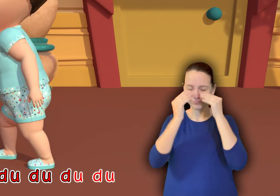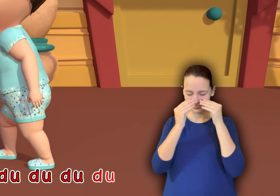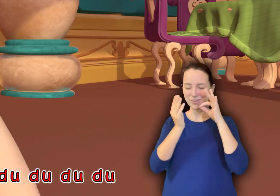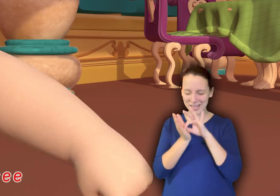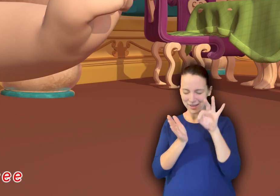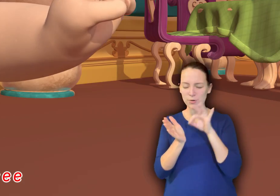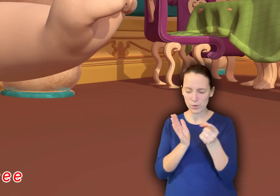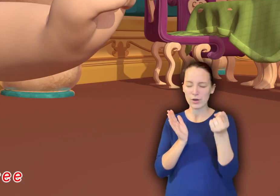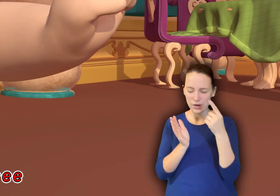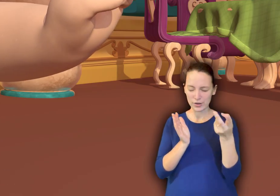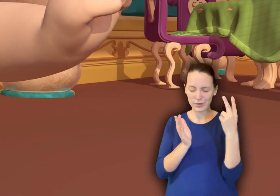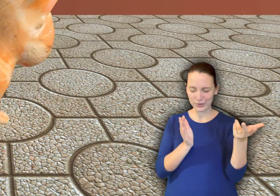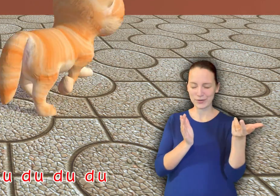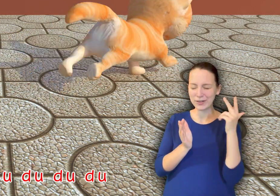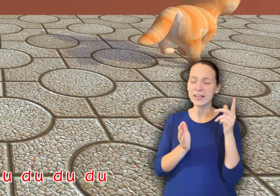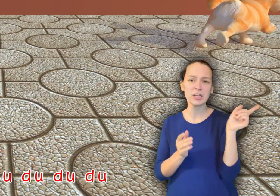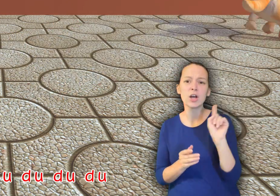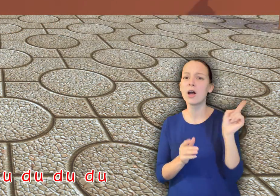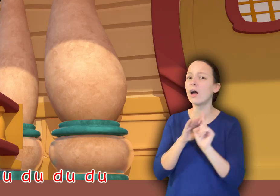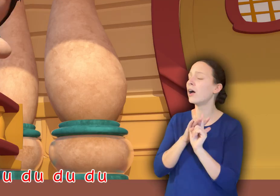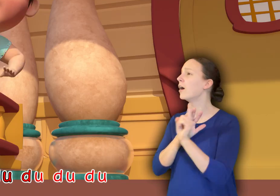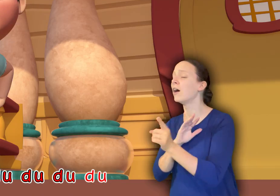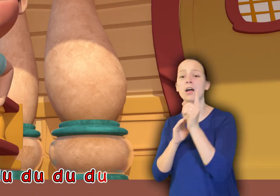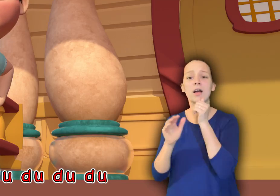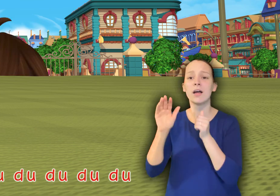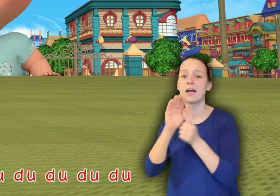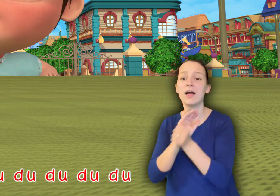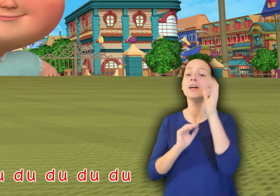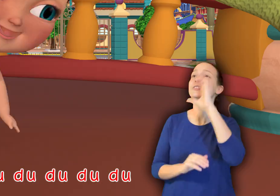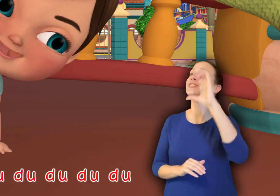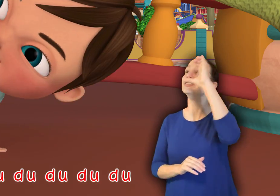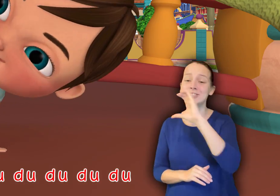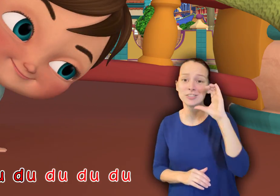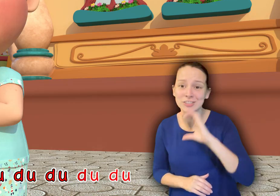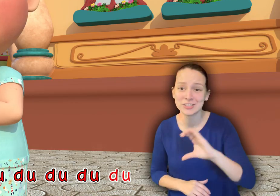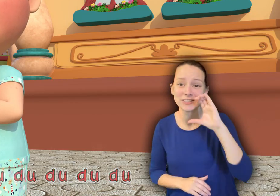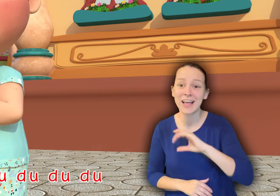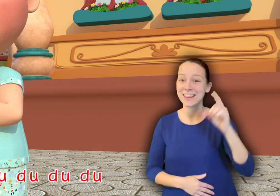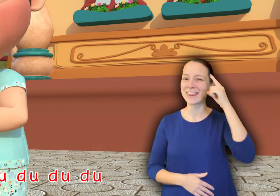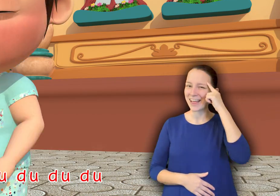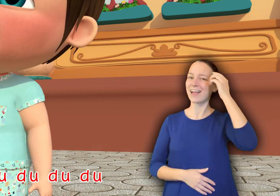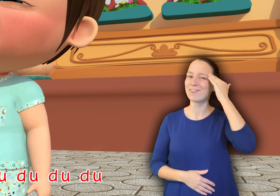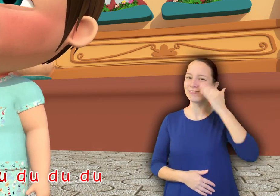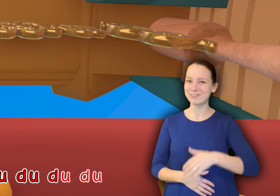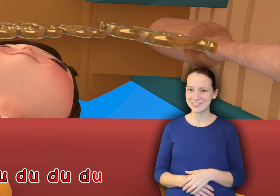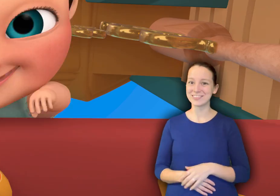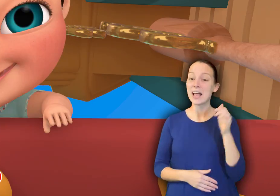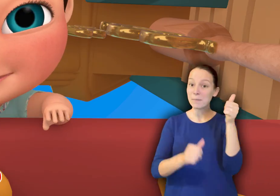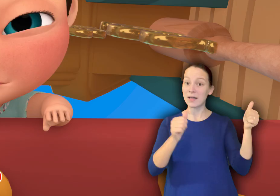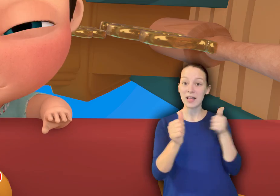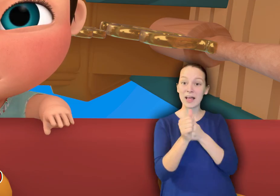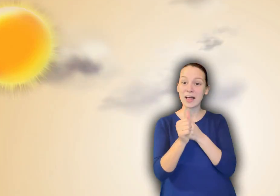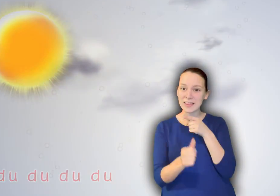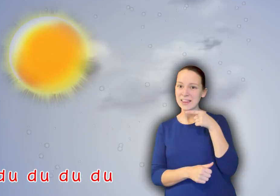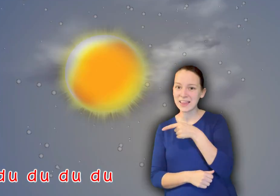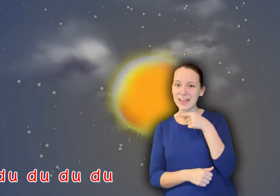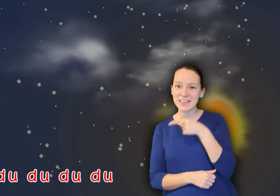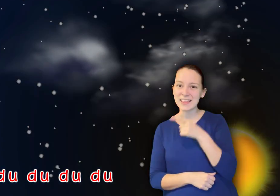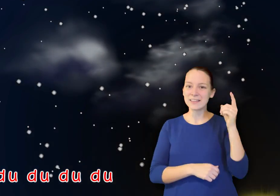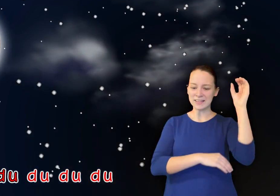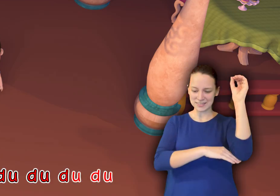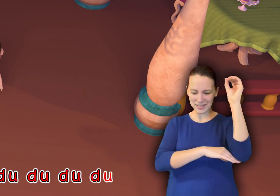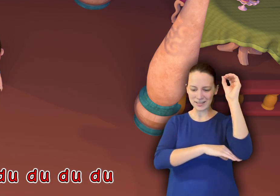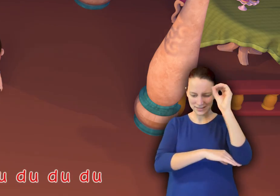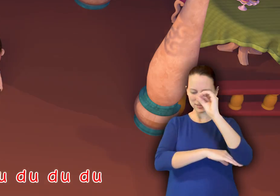I'll close my eyes and count to free where did you go such high and low I think I know behind the